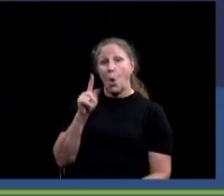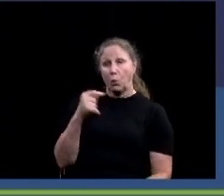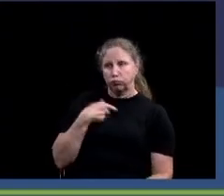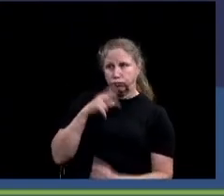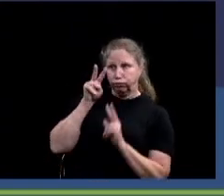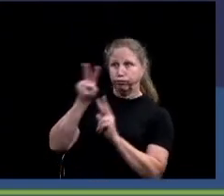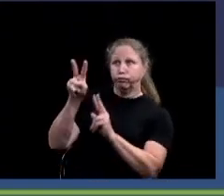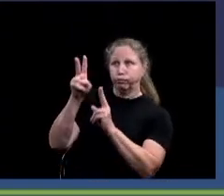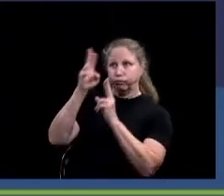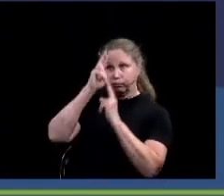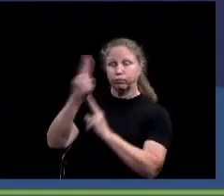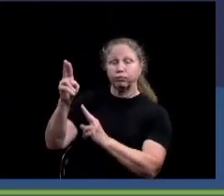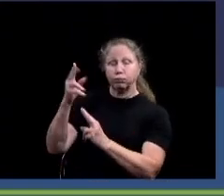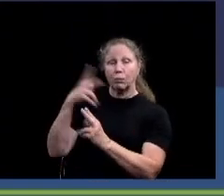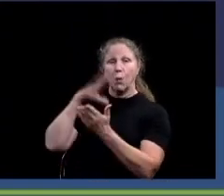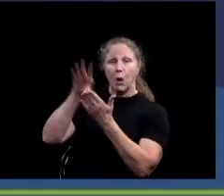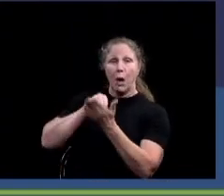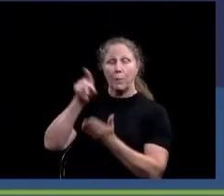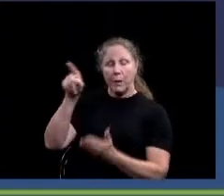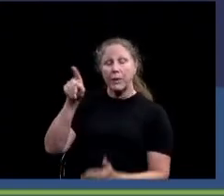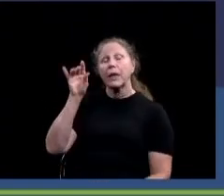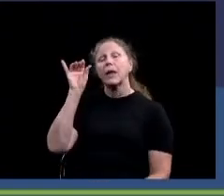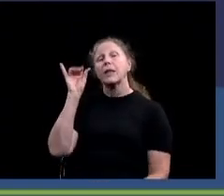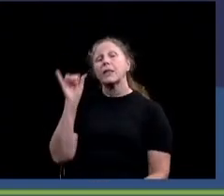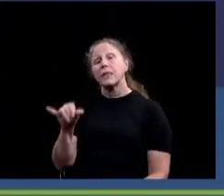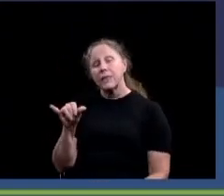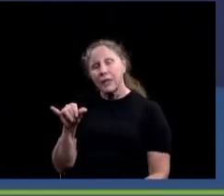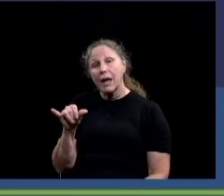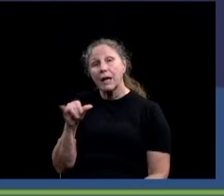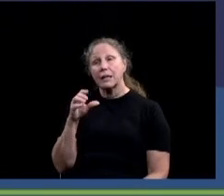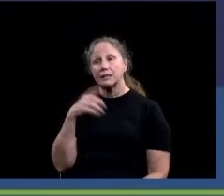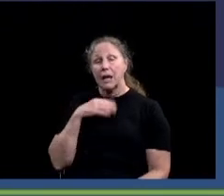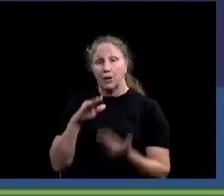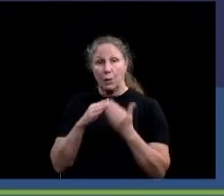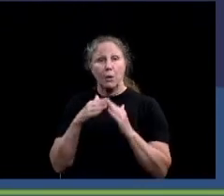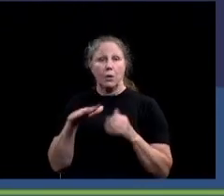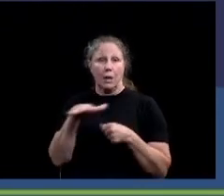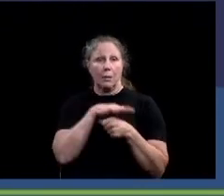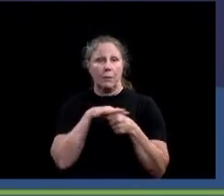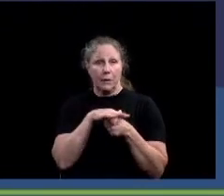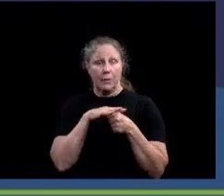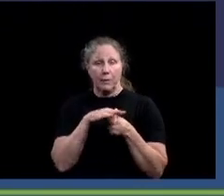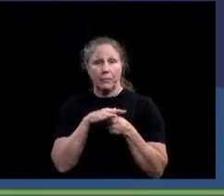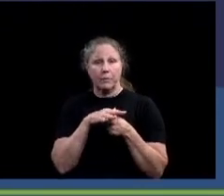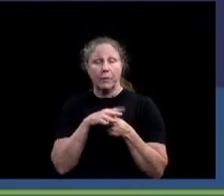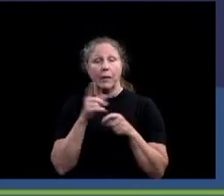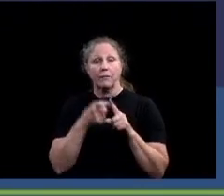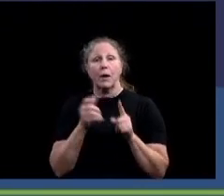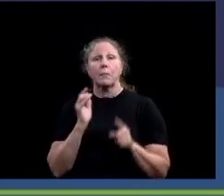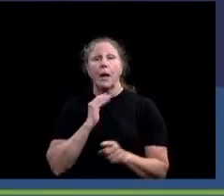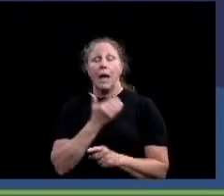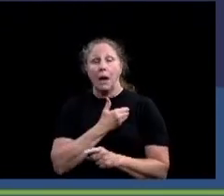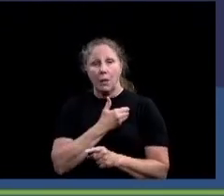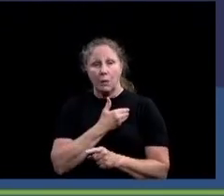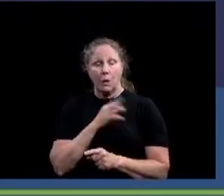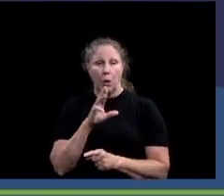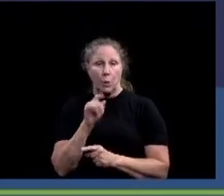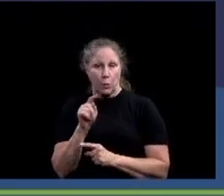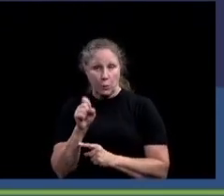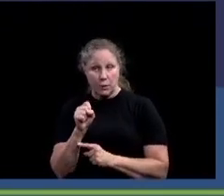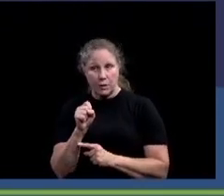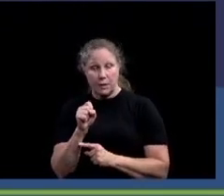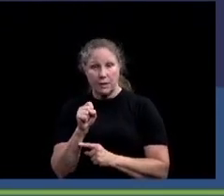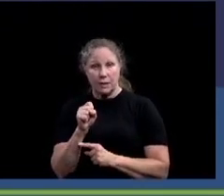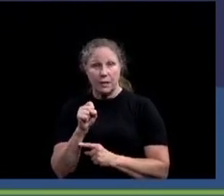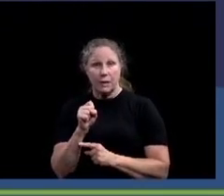forwards policing in our community, because it's going to come from our roots. You know, it's the soil has already been